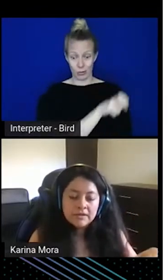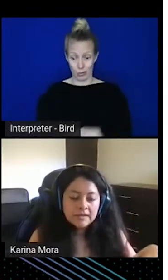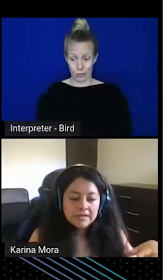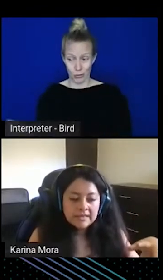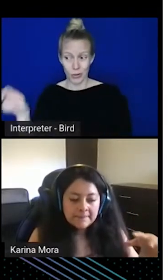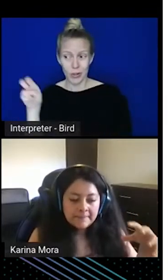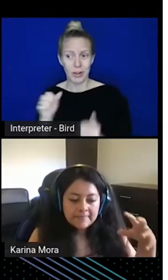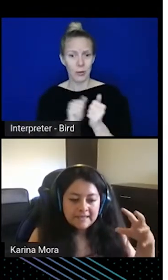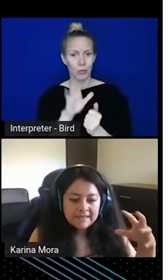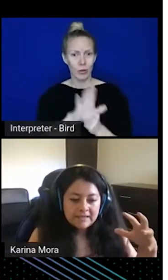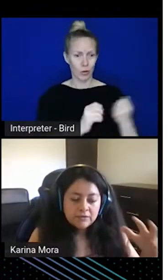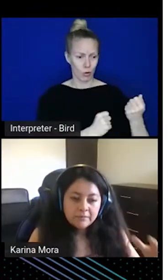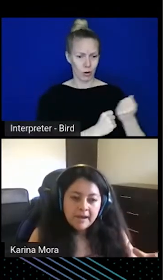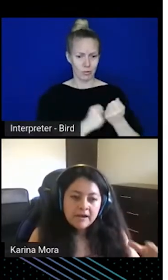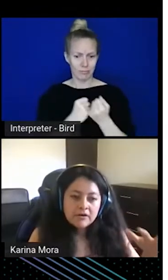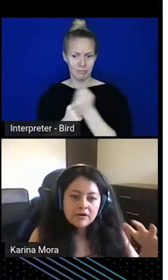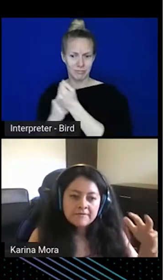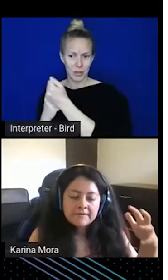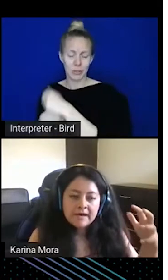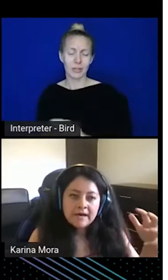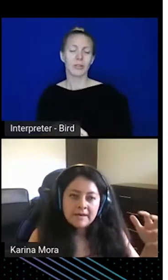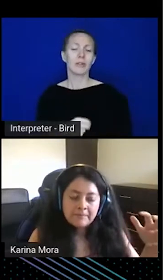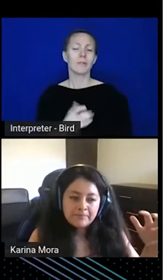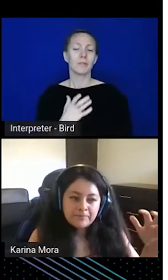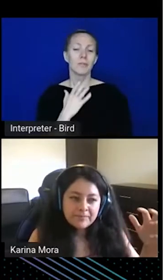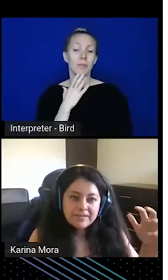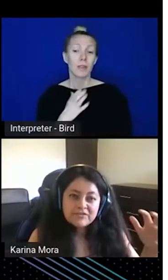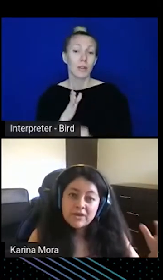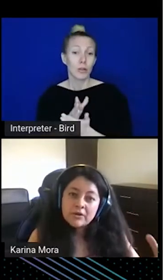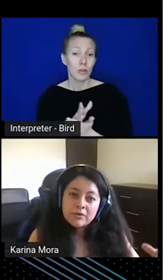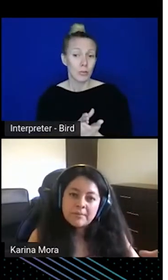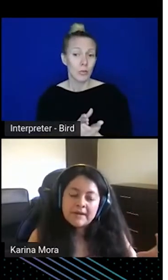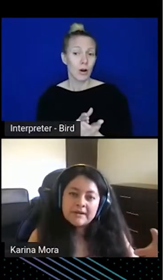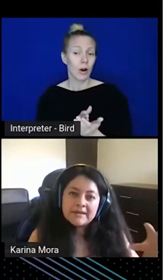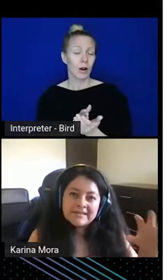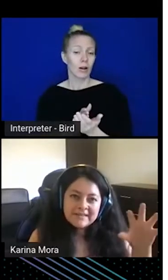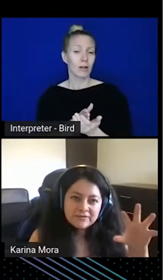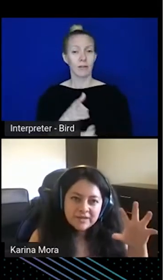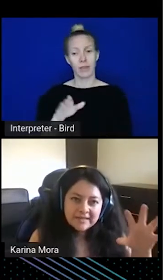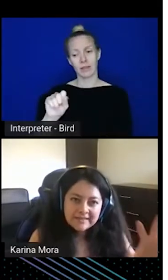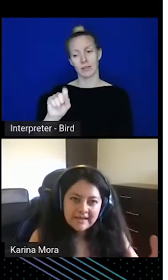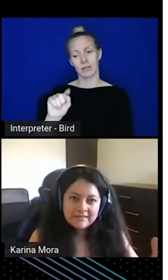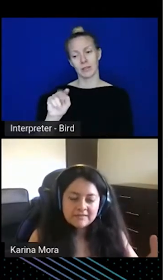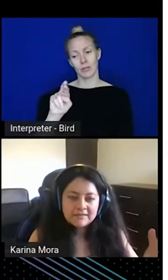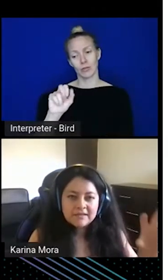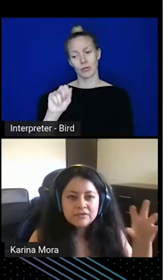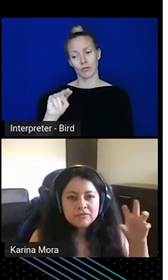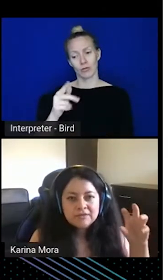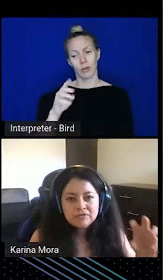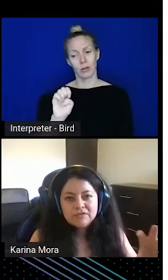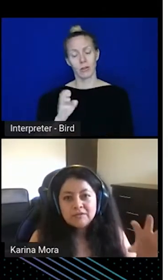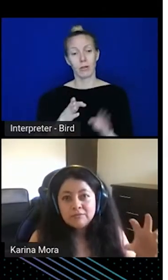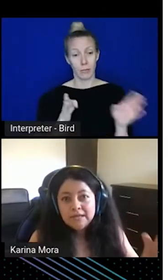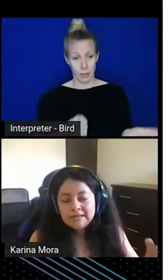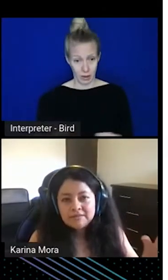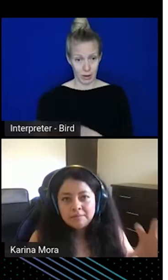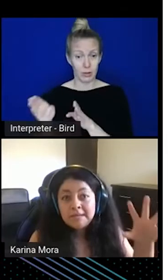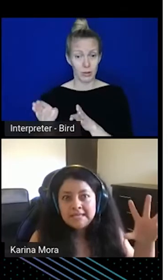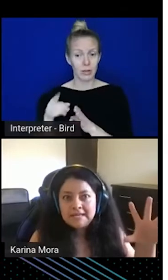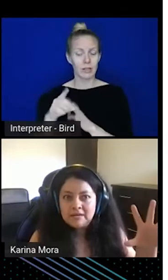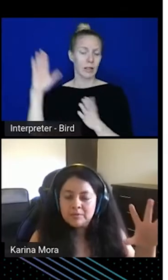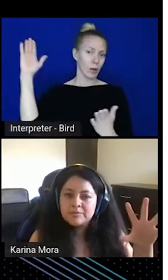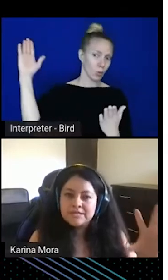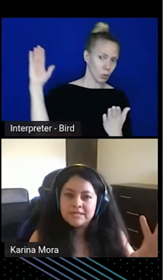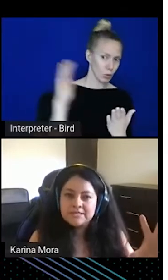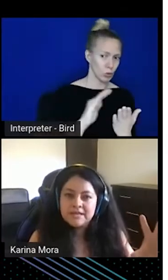architecture. The good part of the strangle pattern is actually that you reduce the risk of